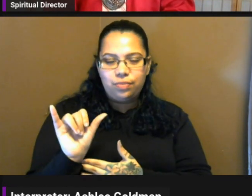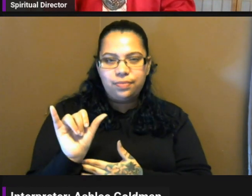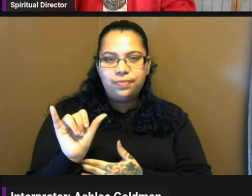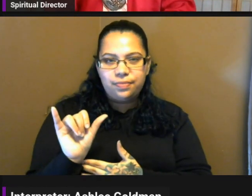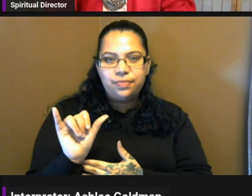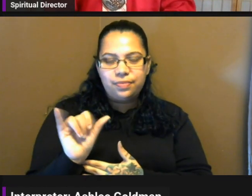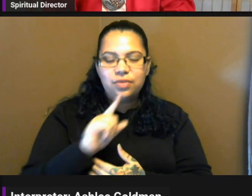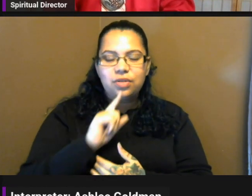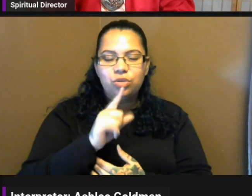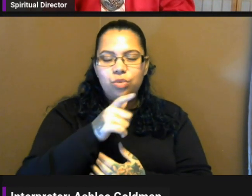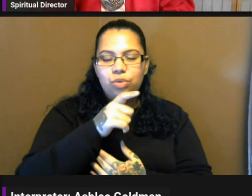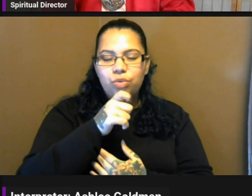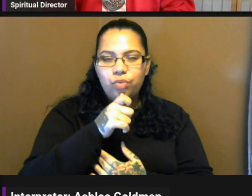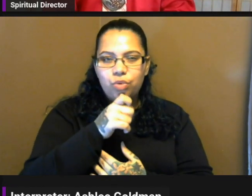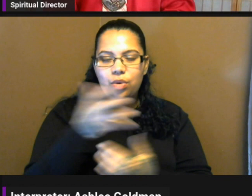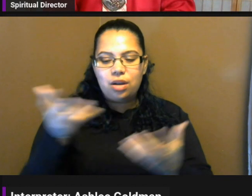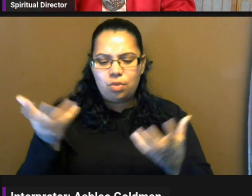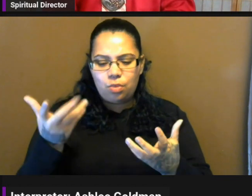It is the truth of who and what we are.